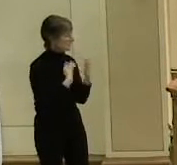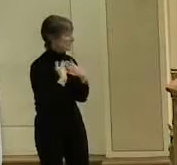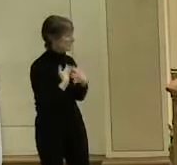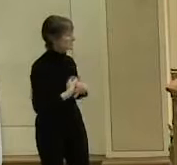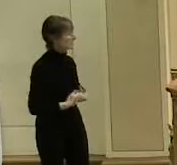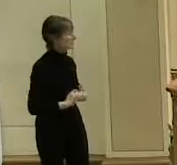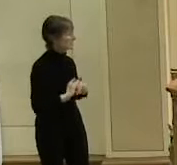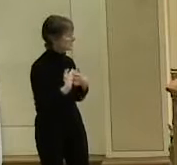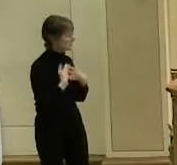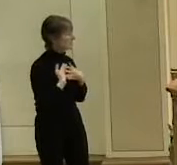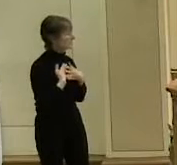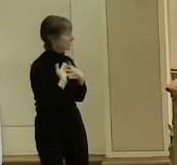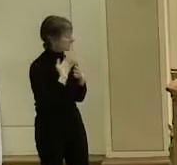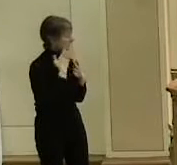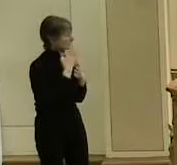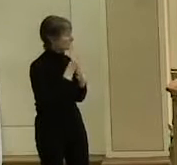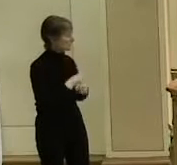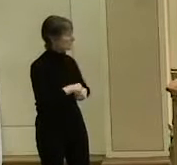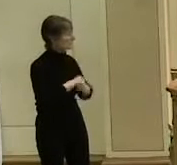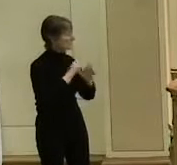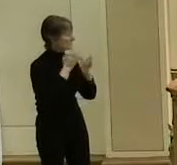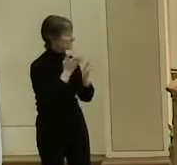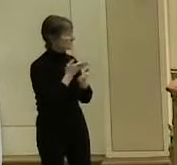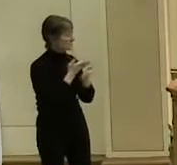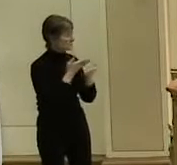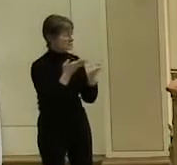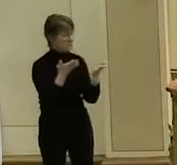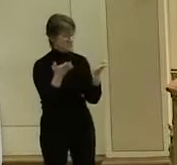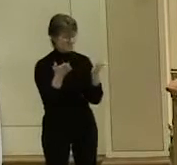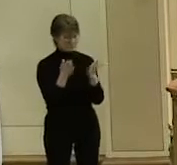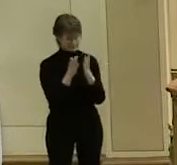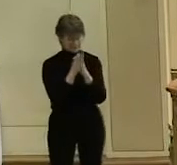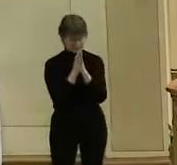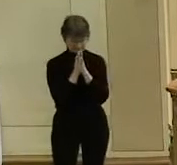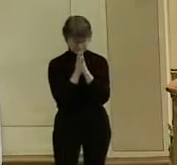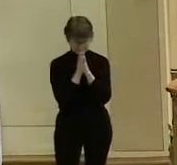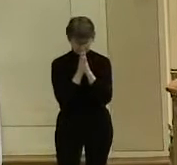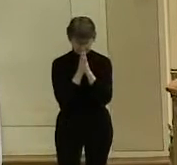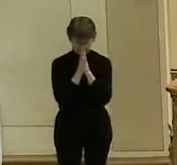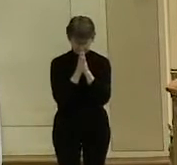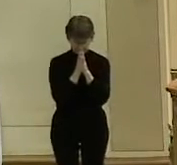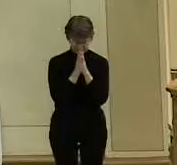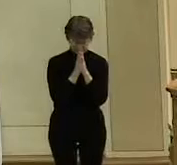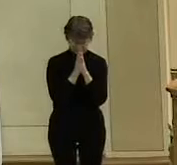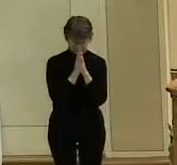which will be given up for you."